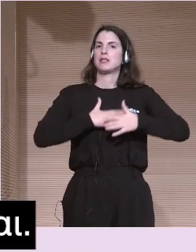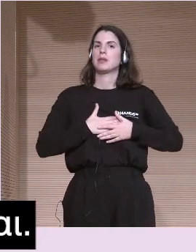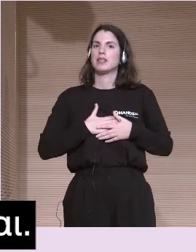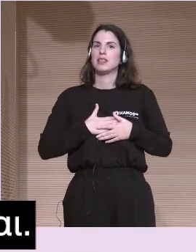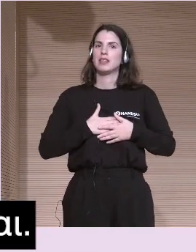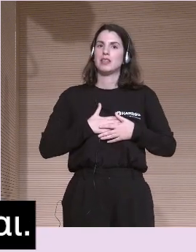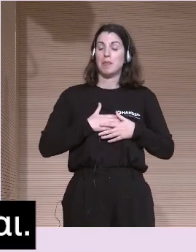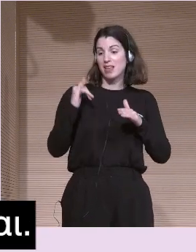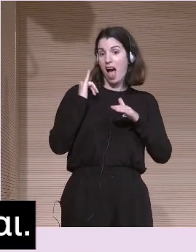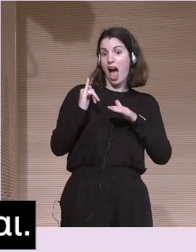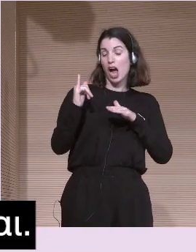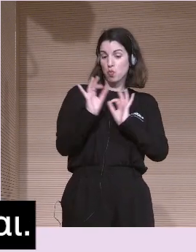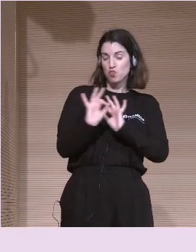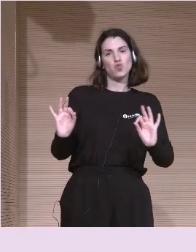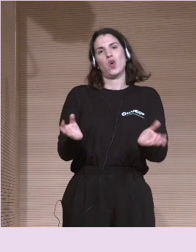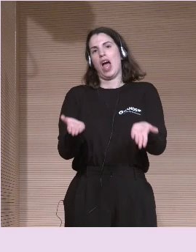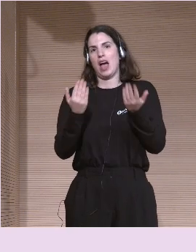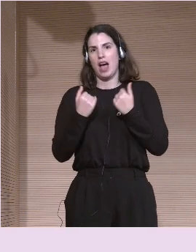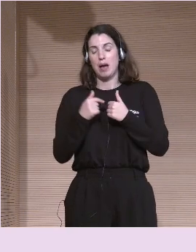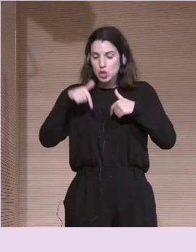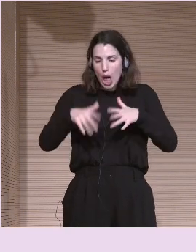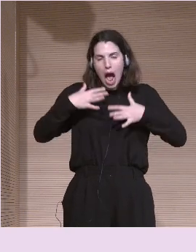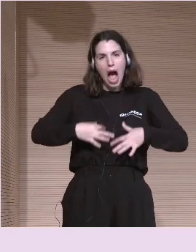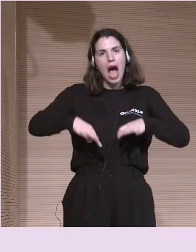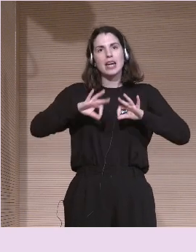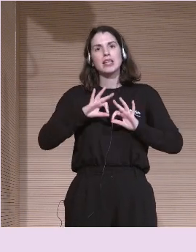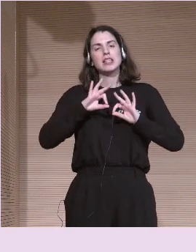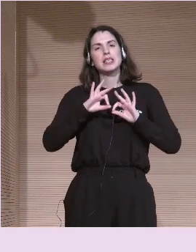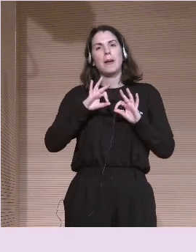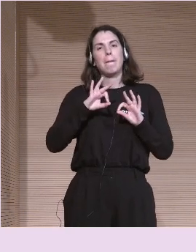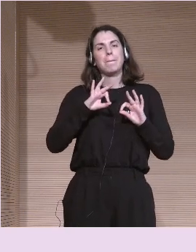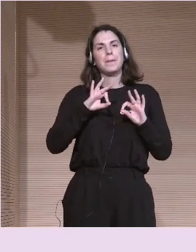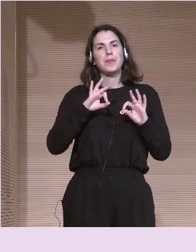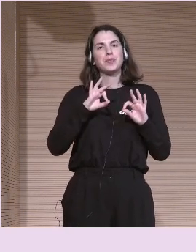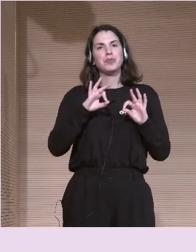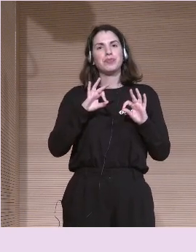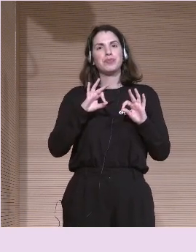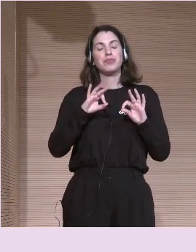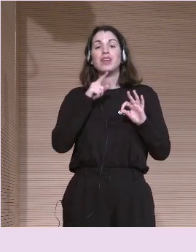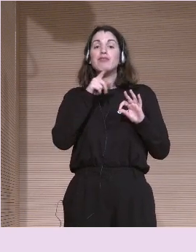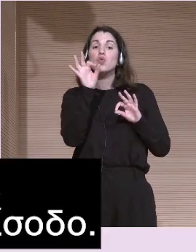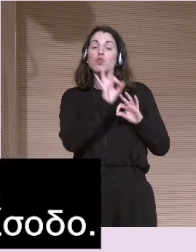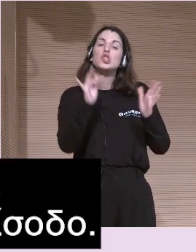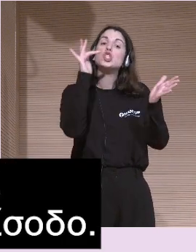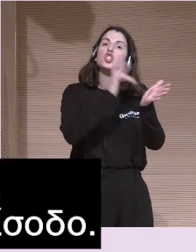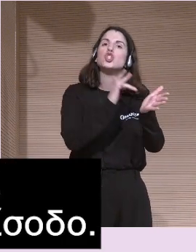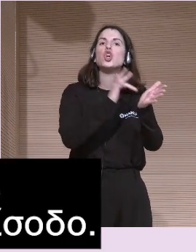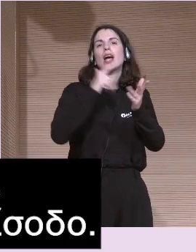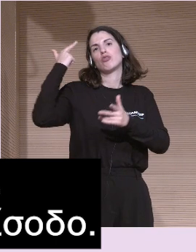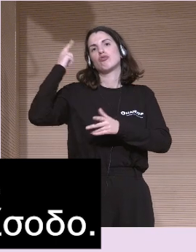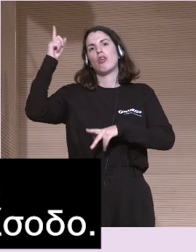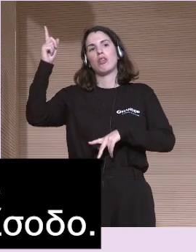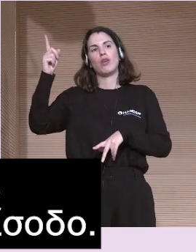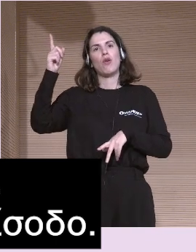built yet. It's literally just beginning to be built now. But this is a kind of a representation of it. So it's going to be right in the heart of the City of London. It's going to have a courtyard outside,